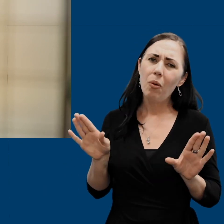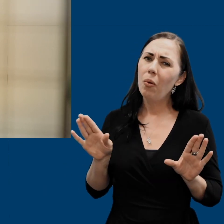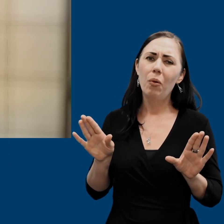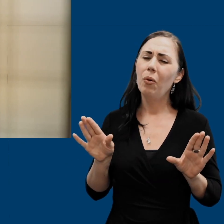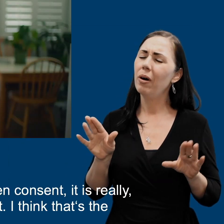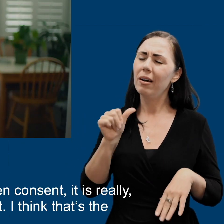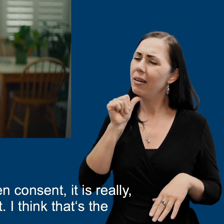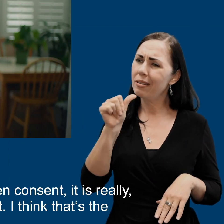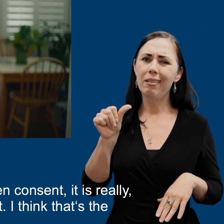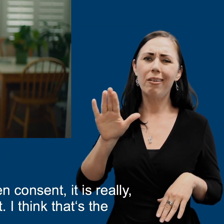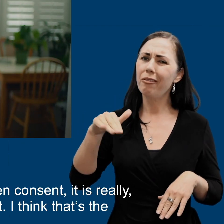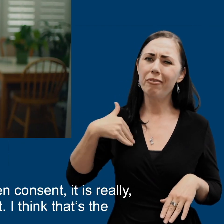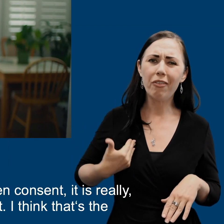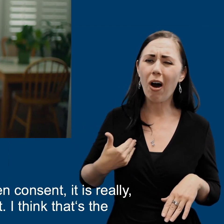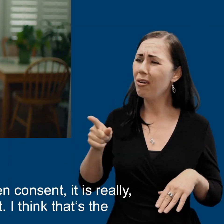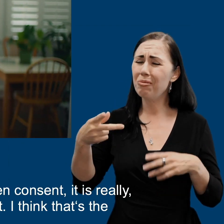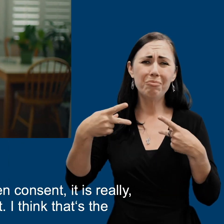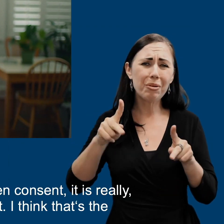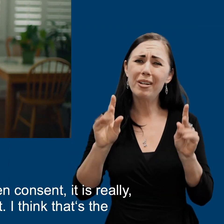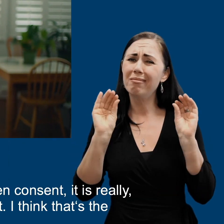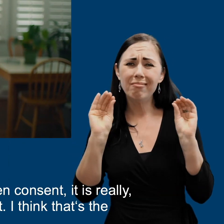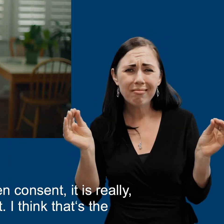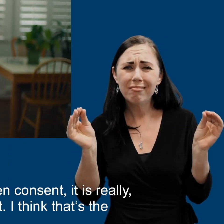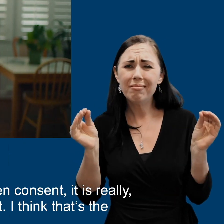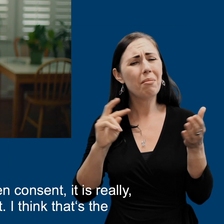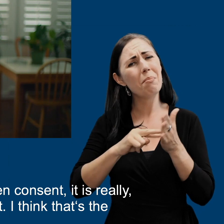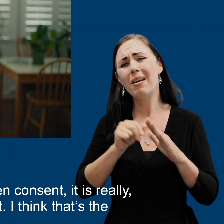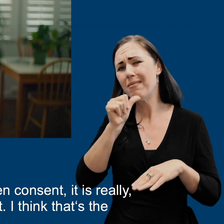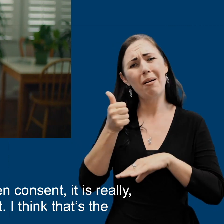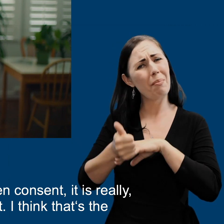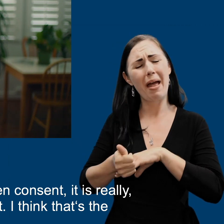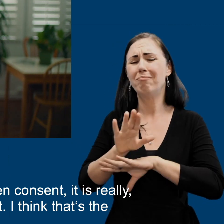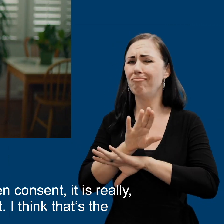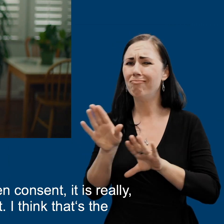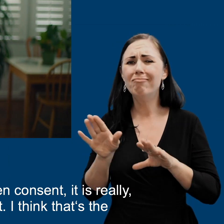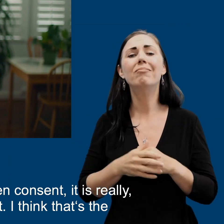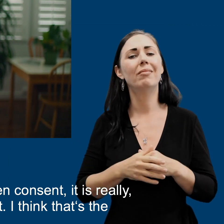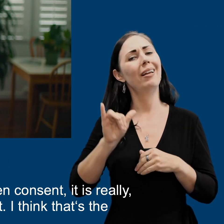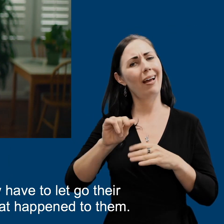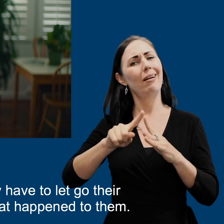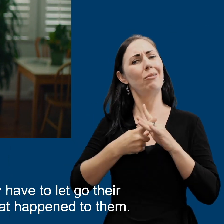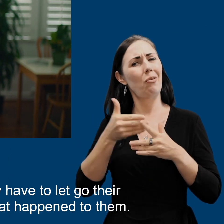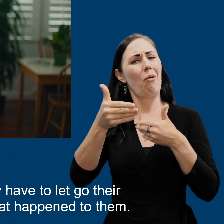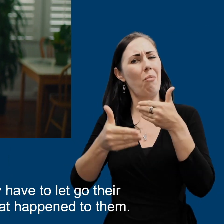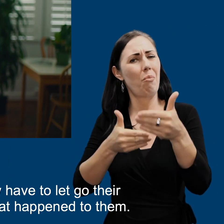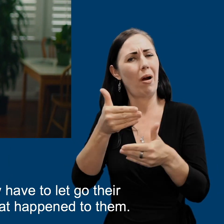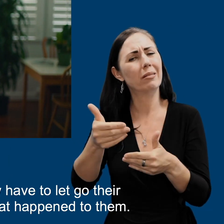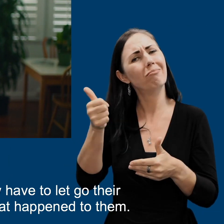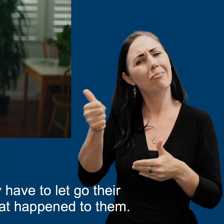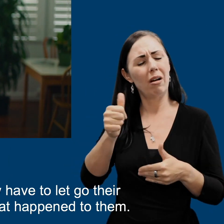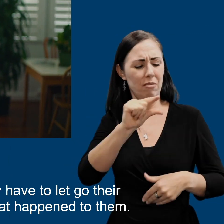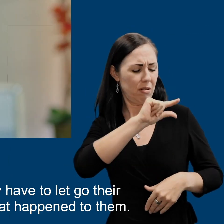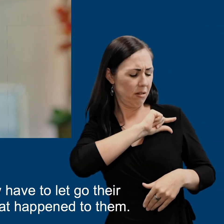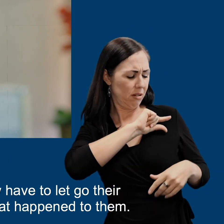no, when you haven't given consent, it is really, really not your fault. And so I think that's the first step, where they have